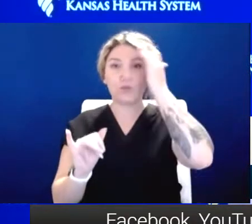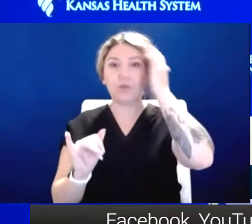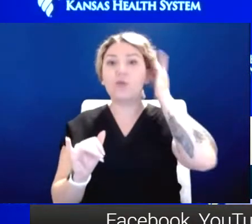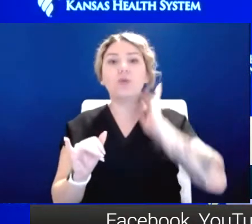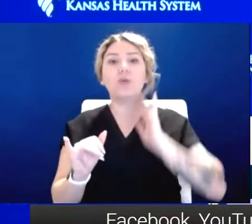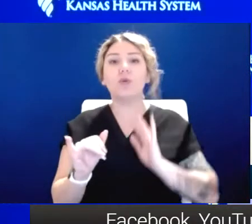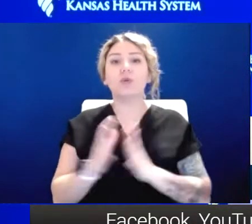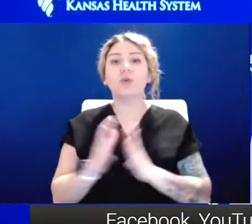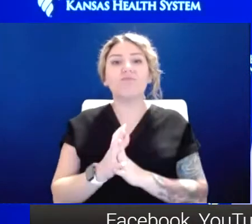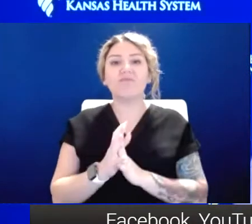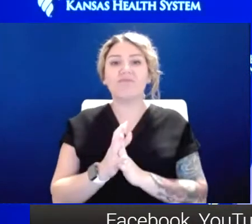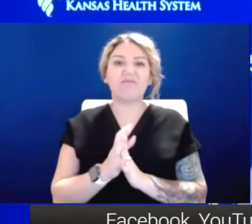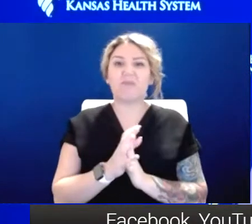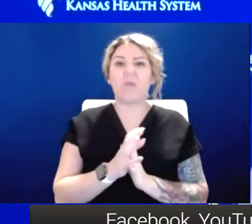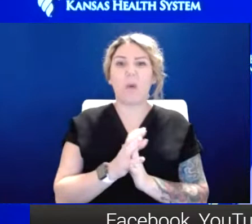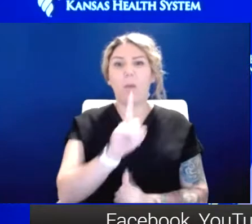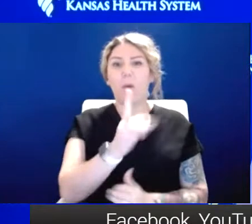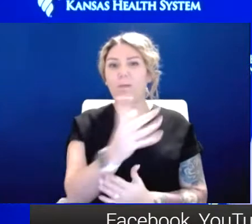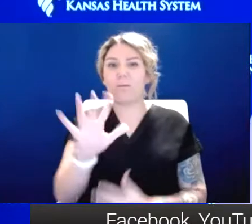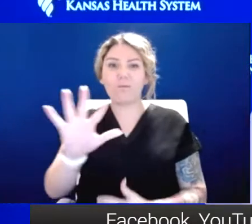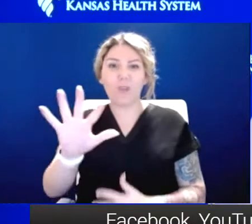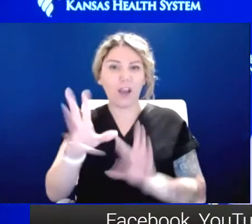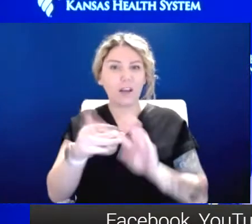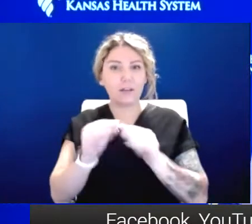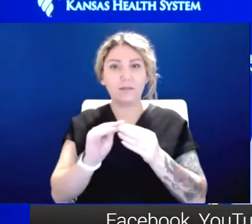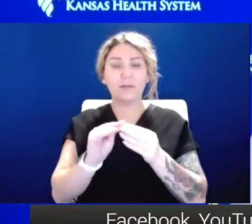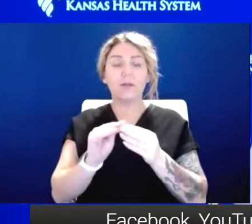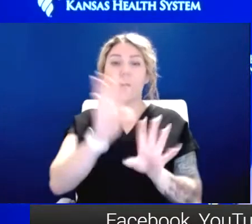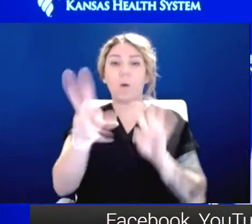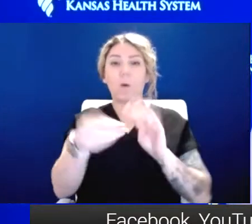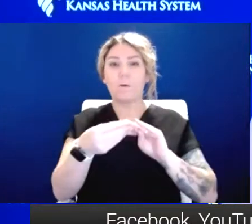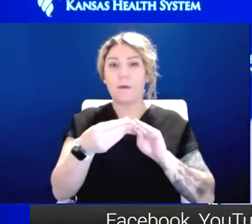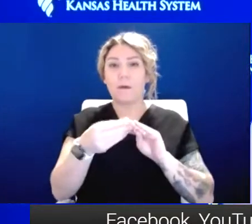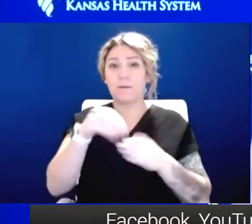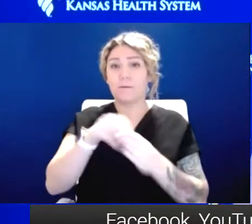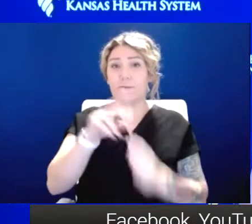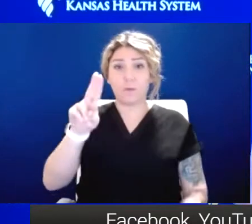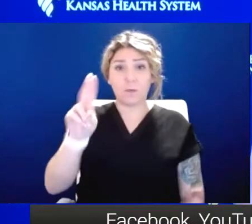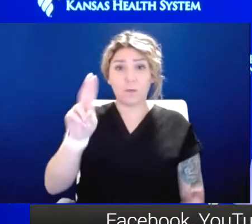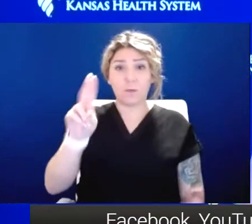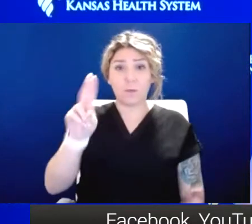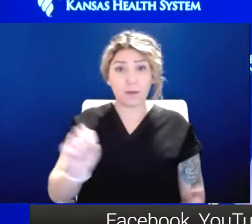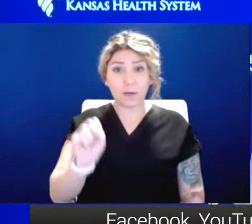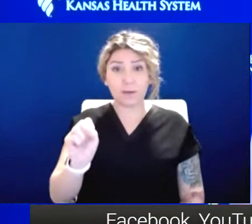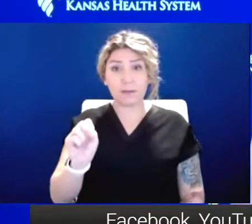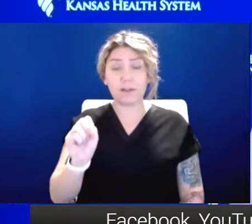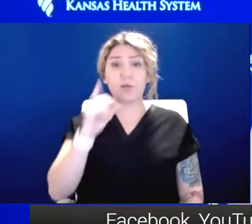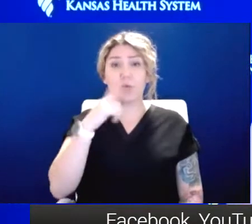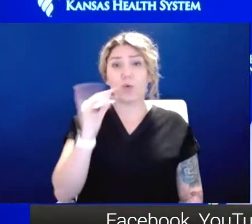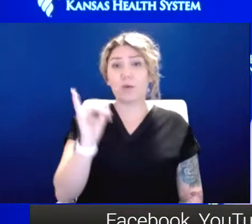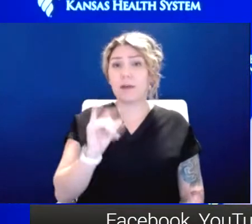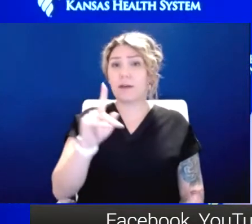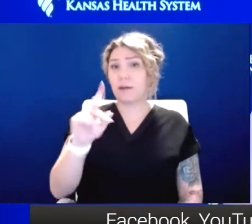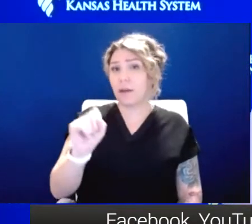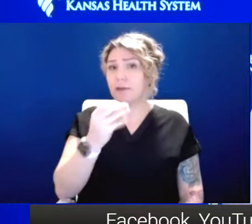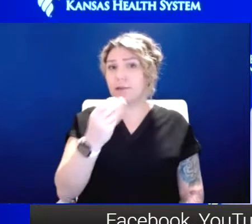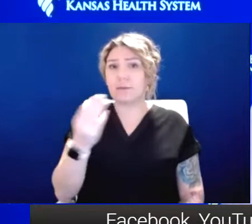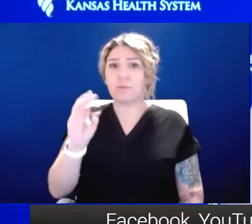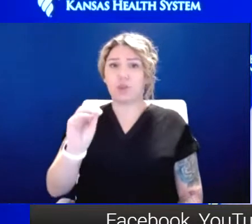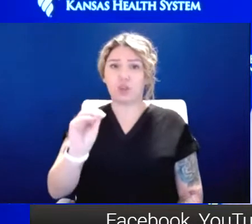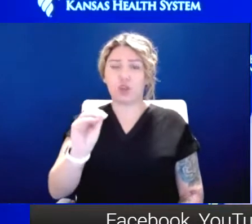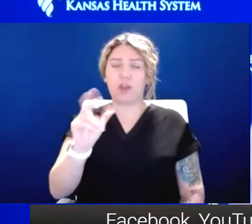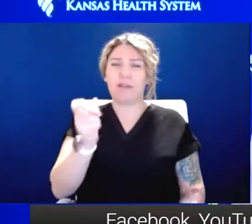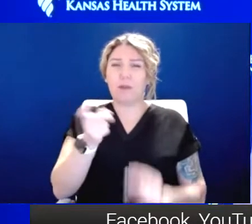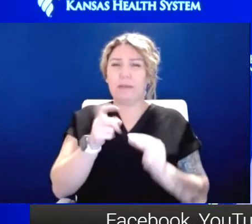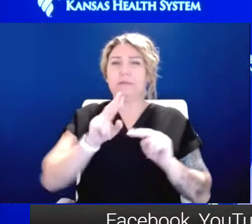That's good. We know we have seen overall in the United States, and it looks like in Kansas and Missouri, there is a little bit of uptick in